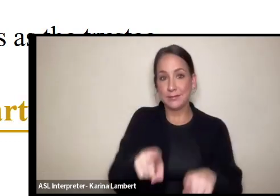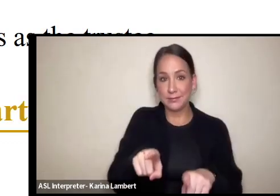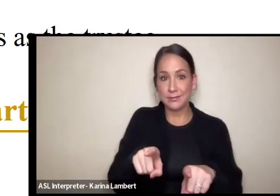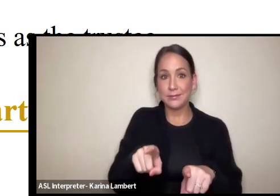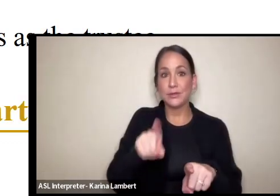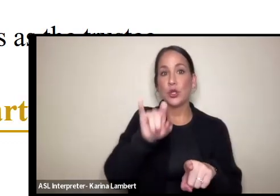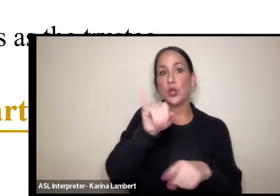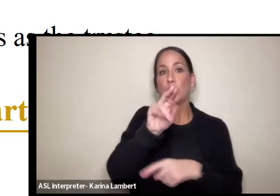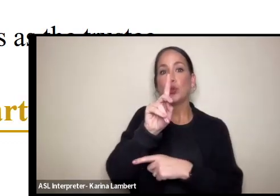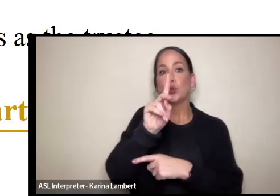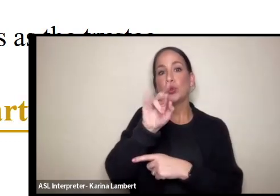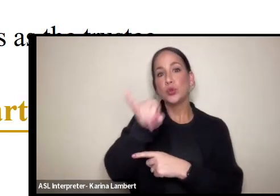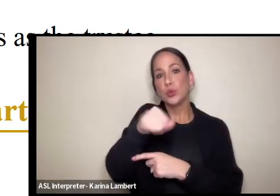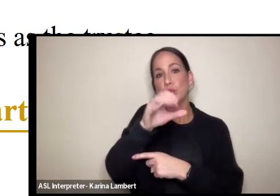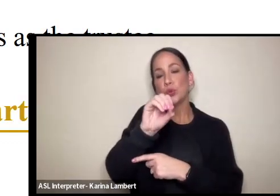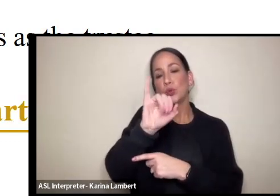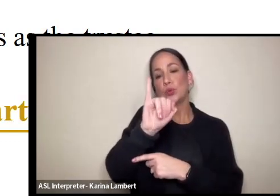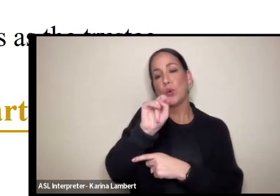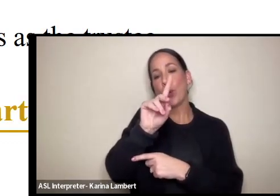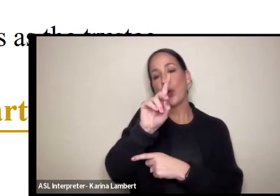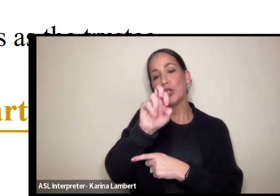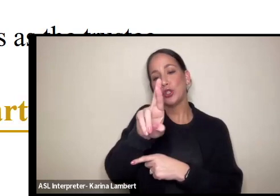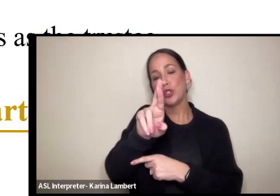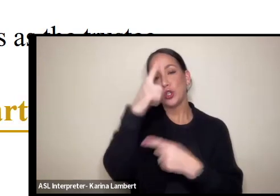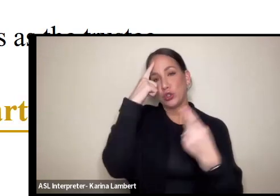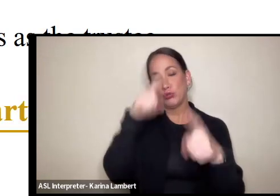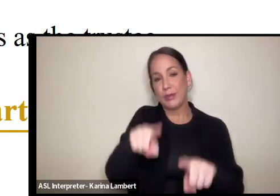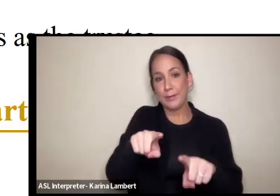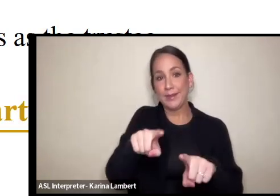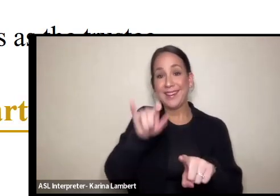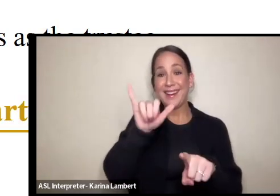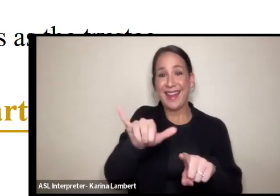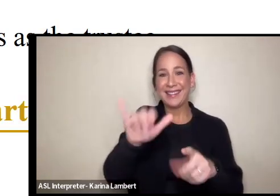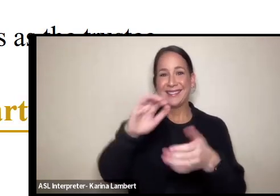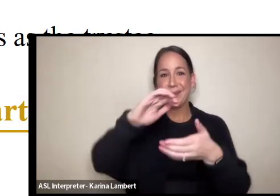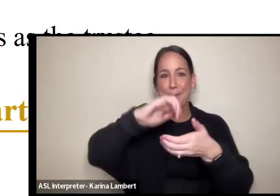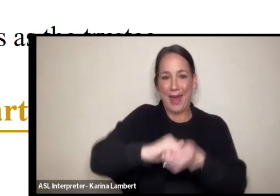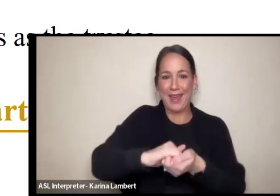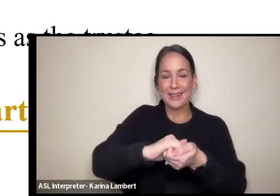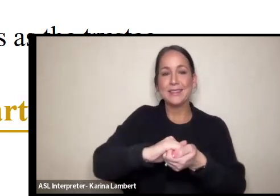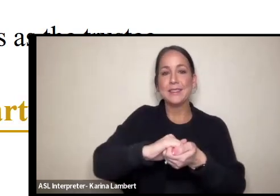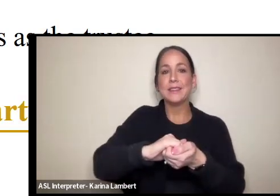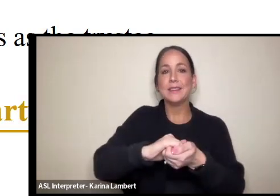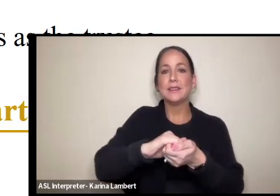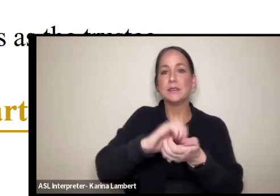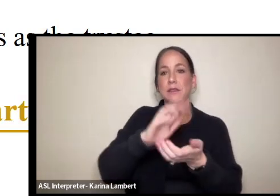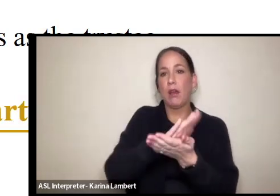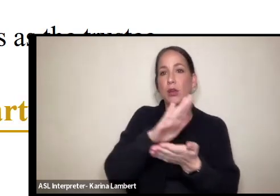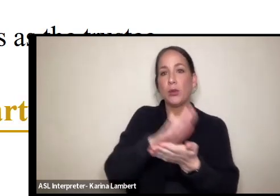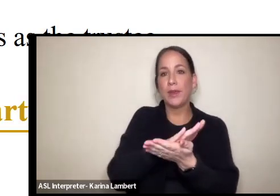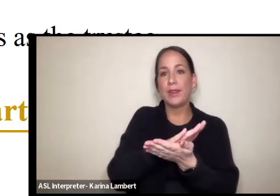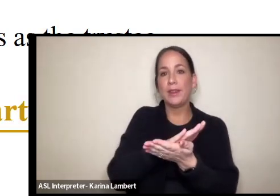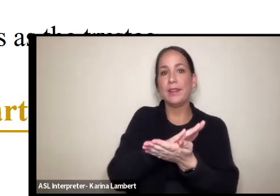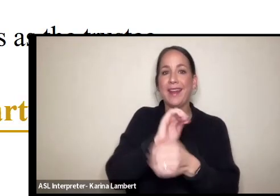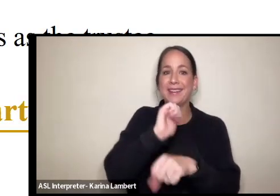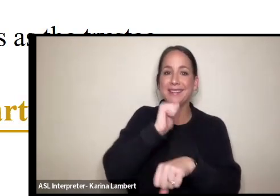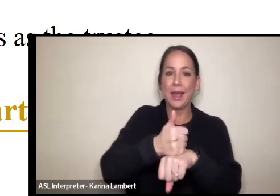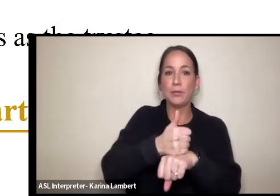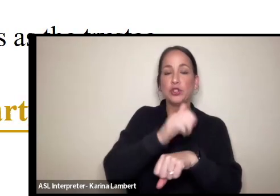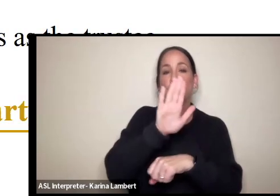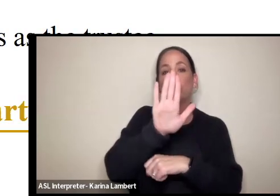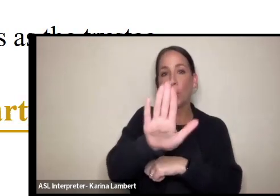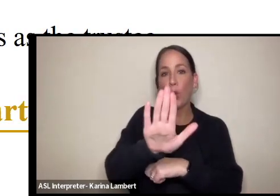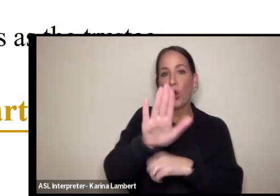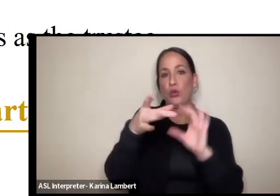agreement. The joinder agreement is the binding document that establishes your relationship with